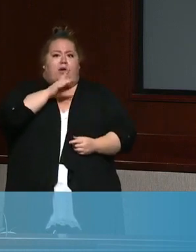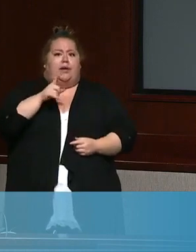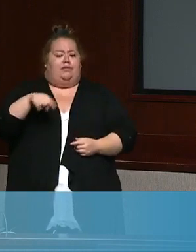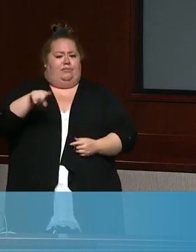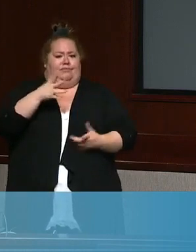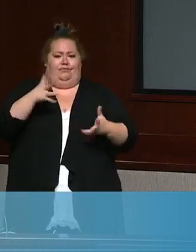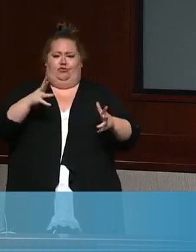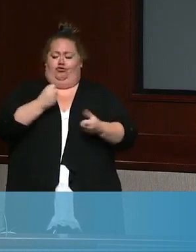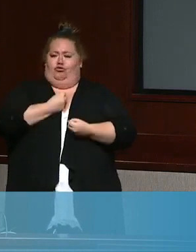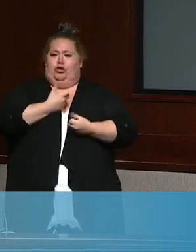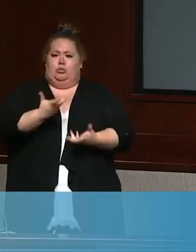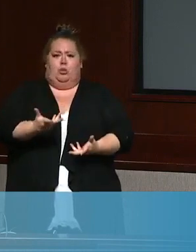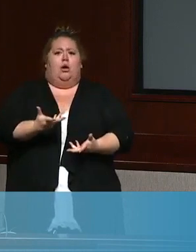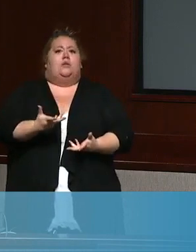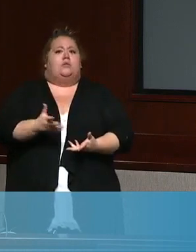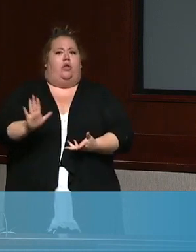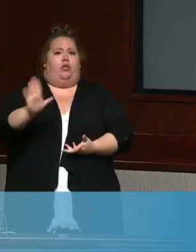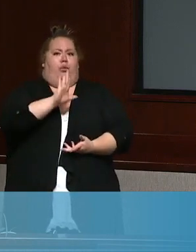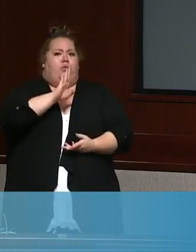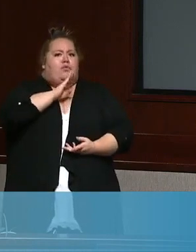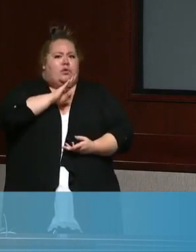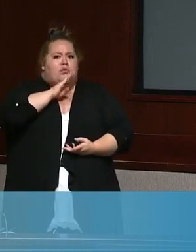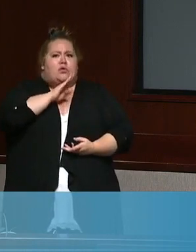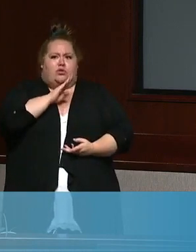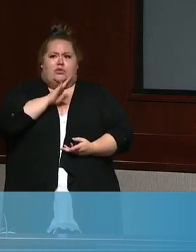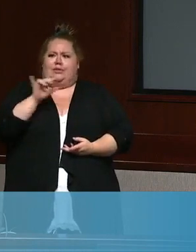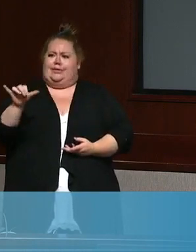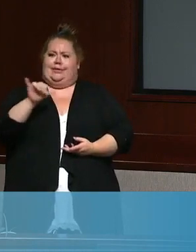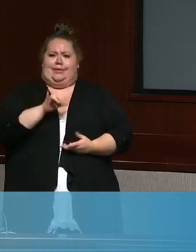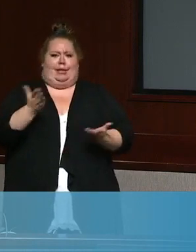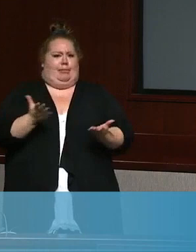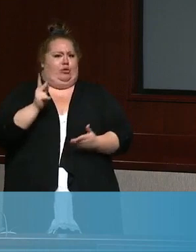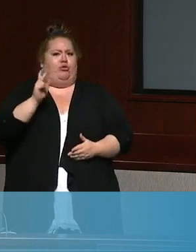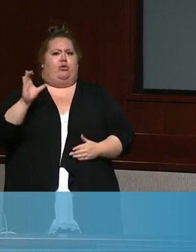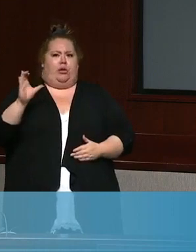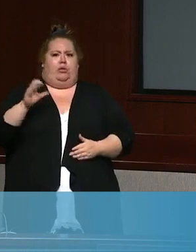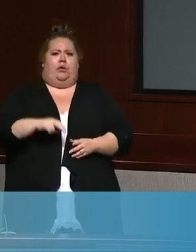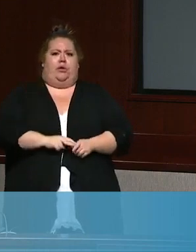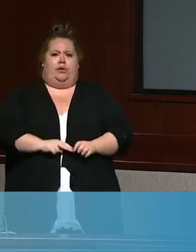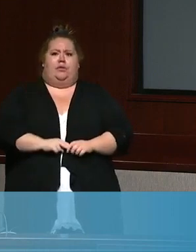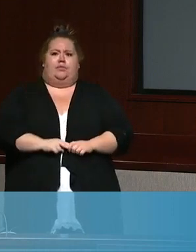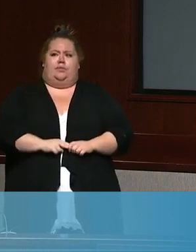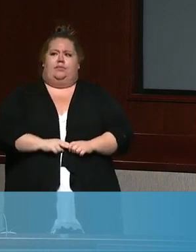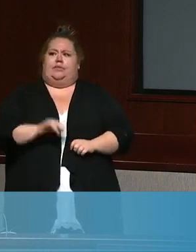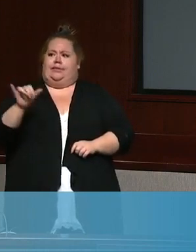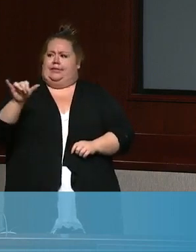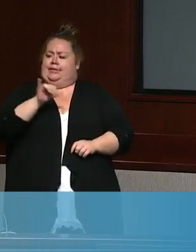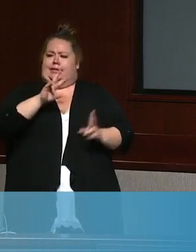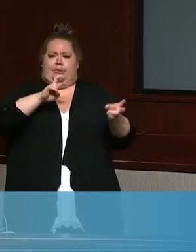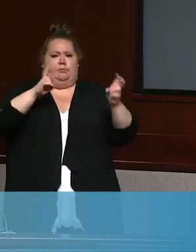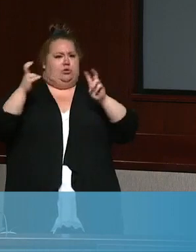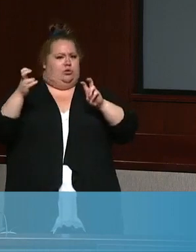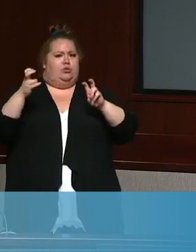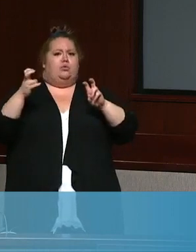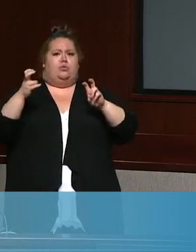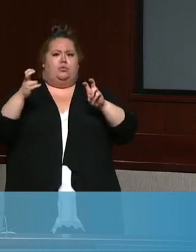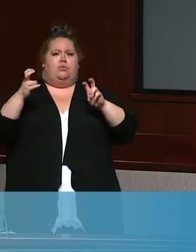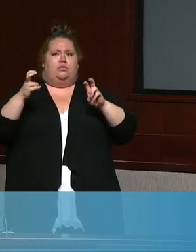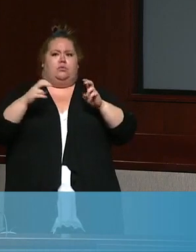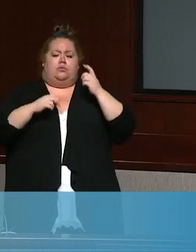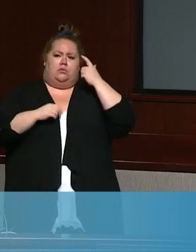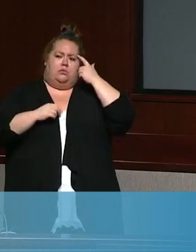of counties the frustration that we have, the issues that we have. We've been, doing